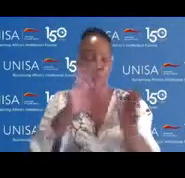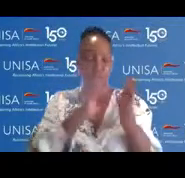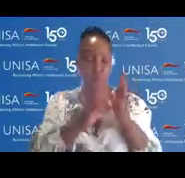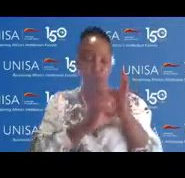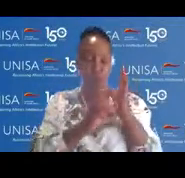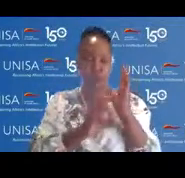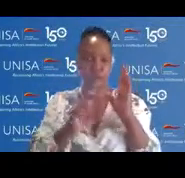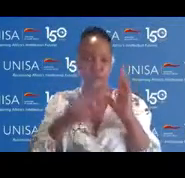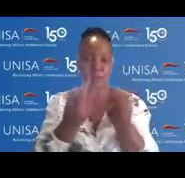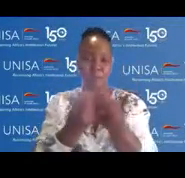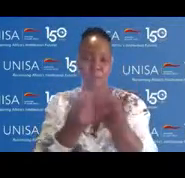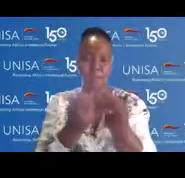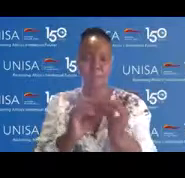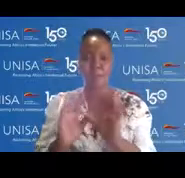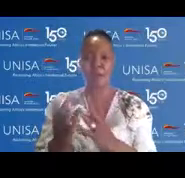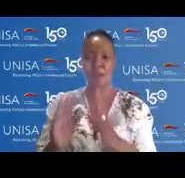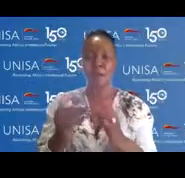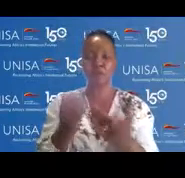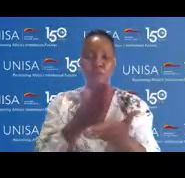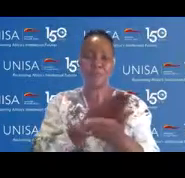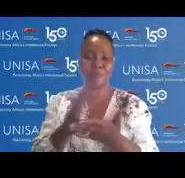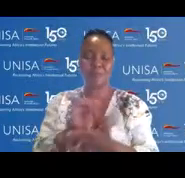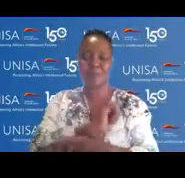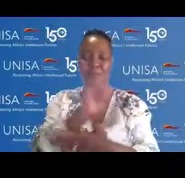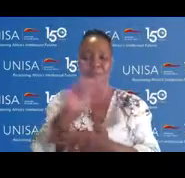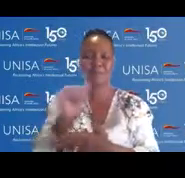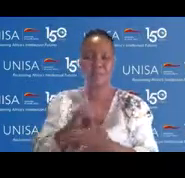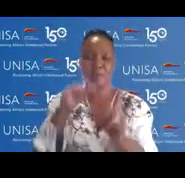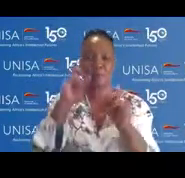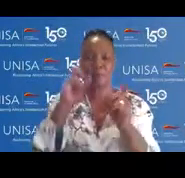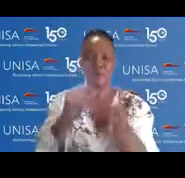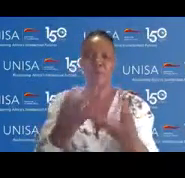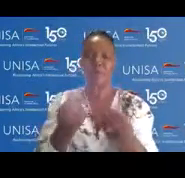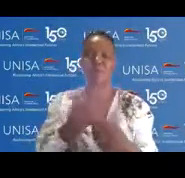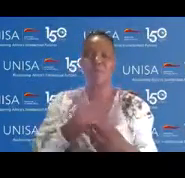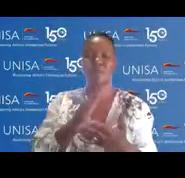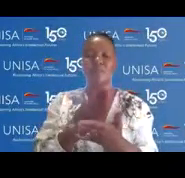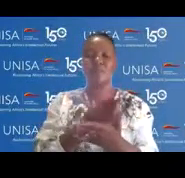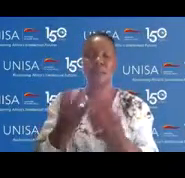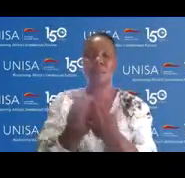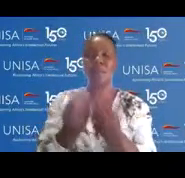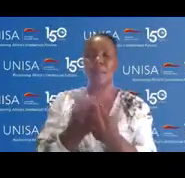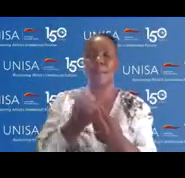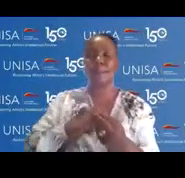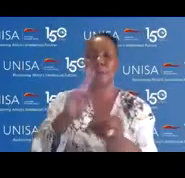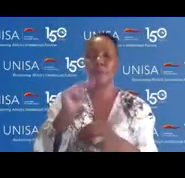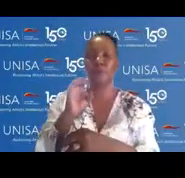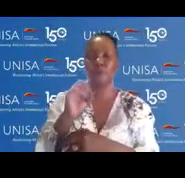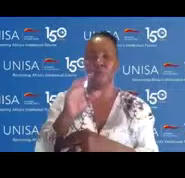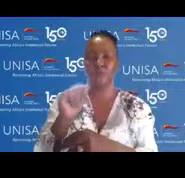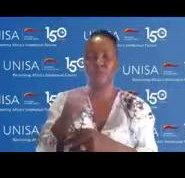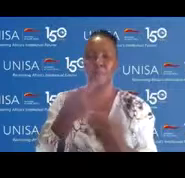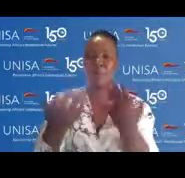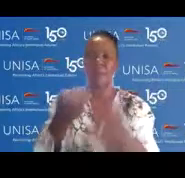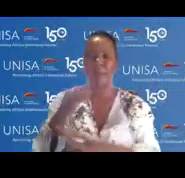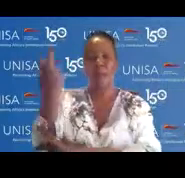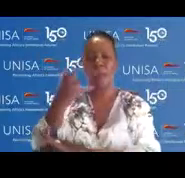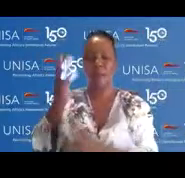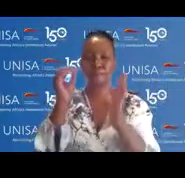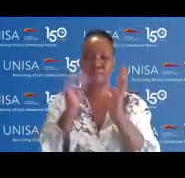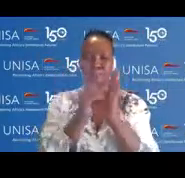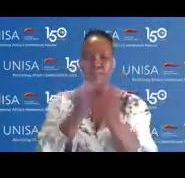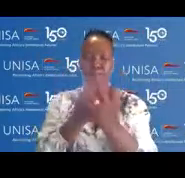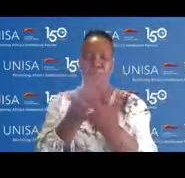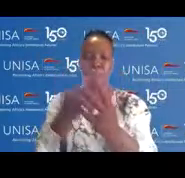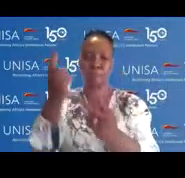that's how you can actually share some pictures. So if you've got something on MyUnisa, maybe the lecturer has put in a diagram or some